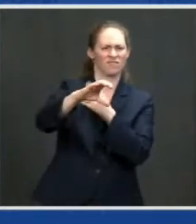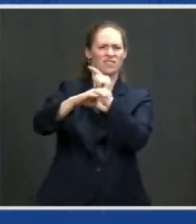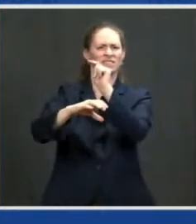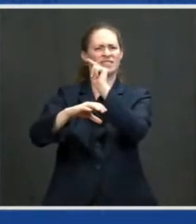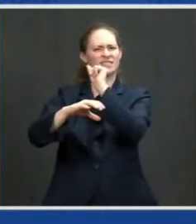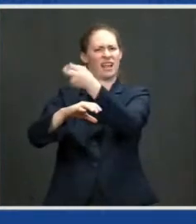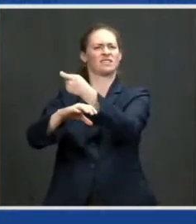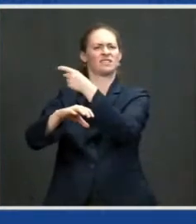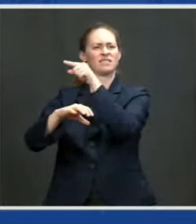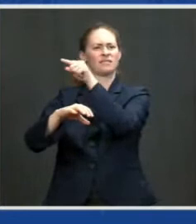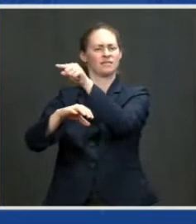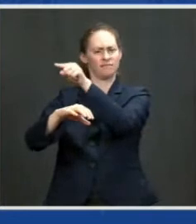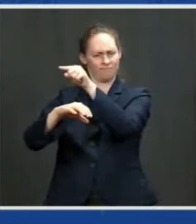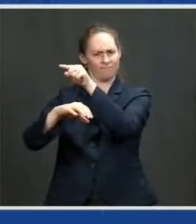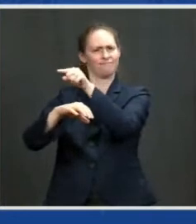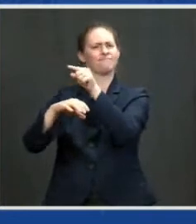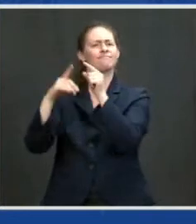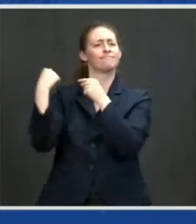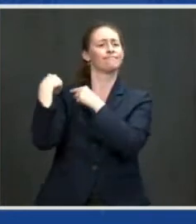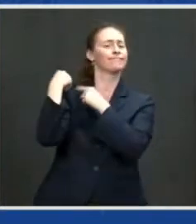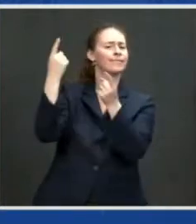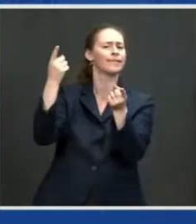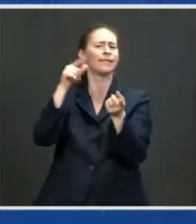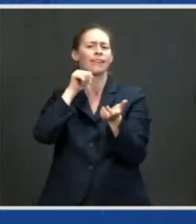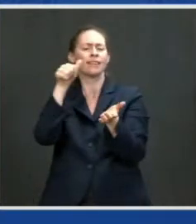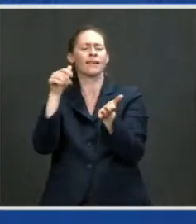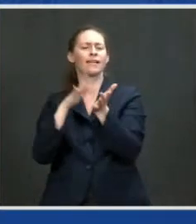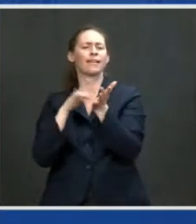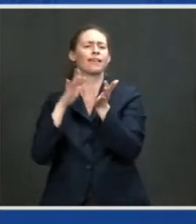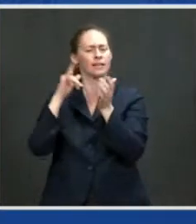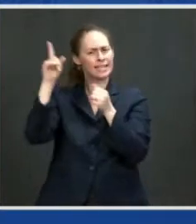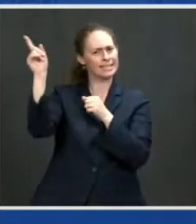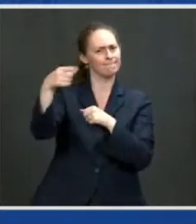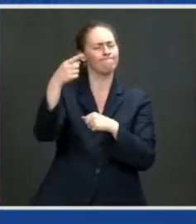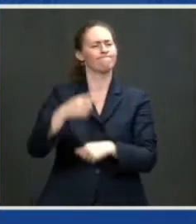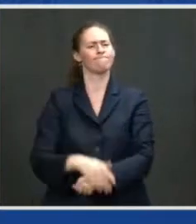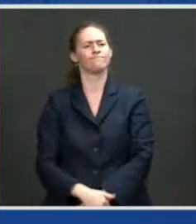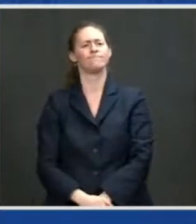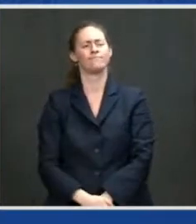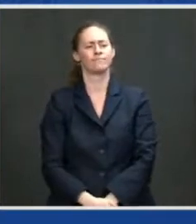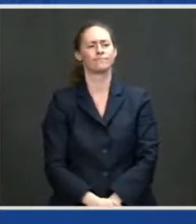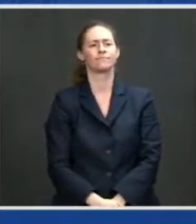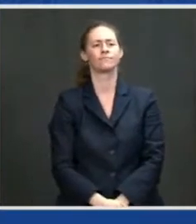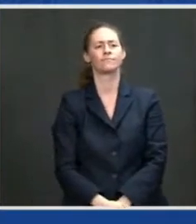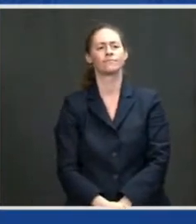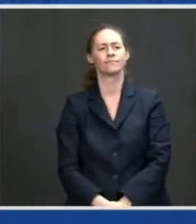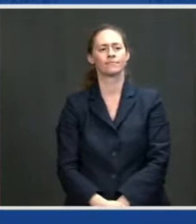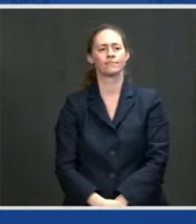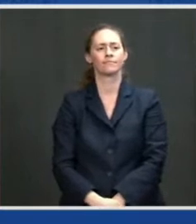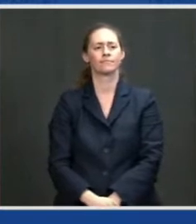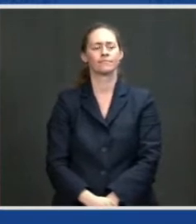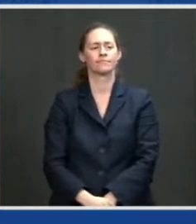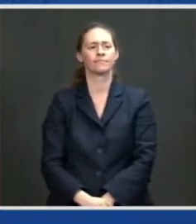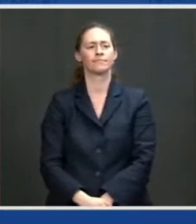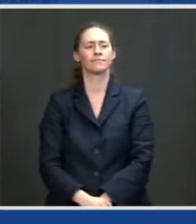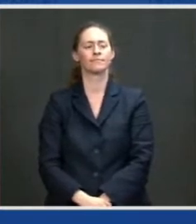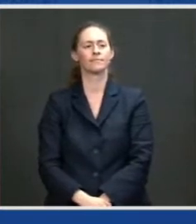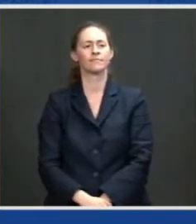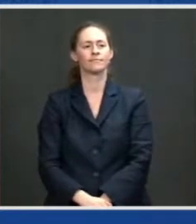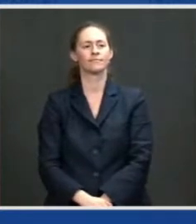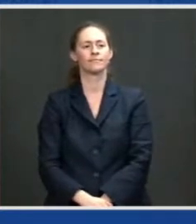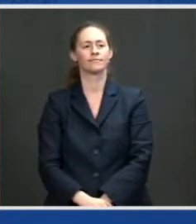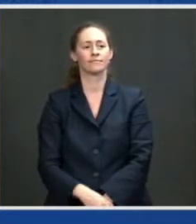still lower than it was at any point between World War I and 2017, and they're making trillions of